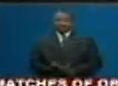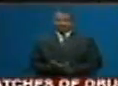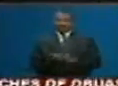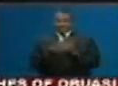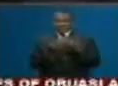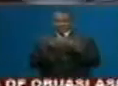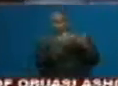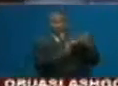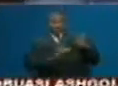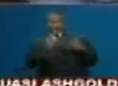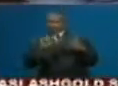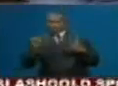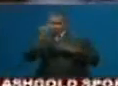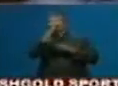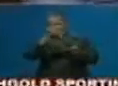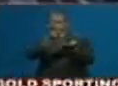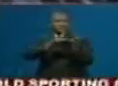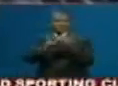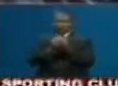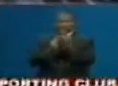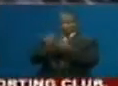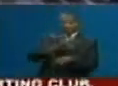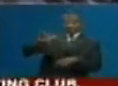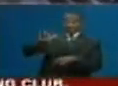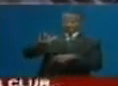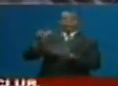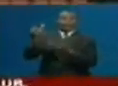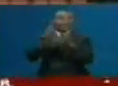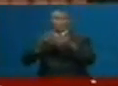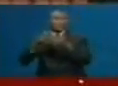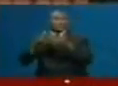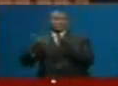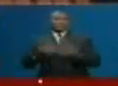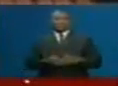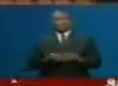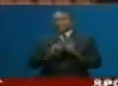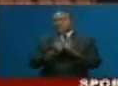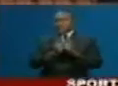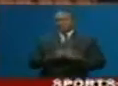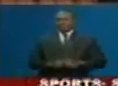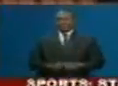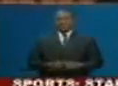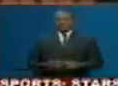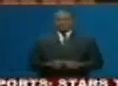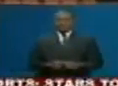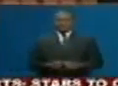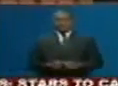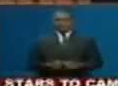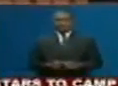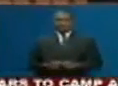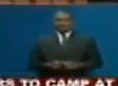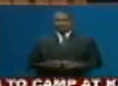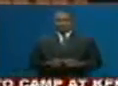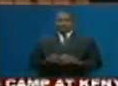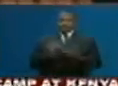Shortly afterwards, he briefed the media about his trip to the U.S. The main thing was the